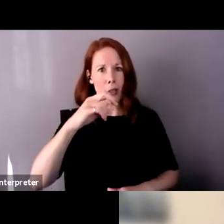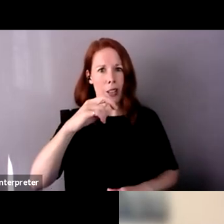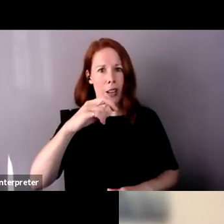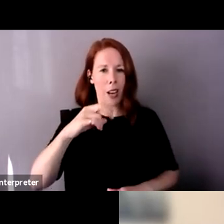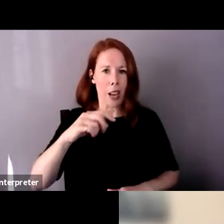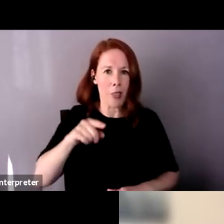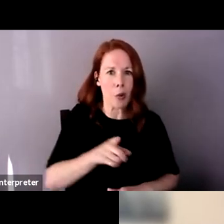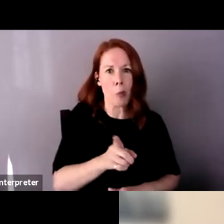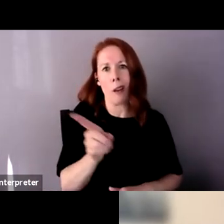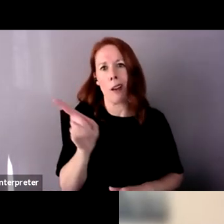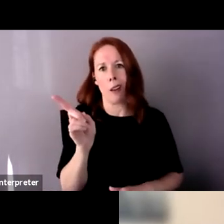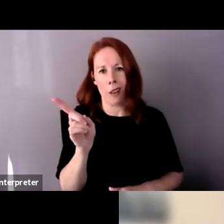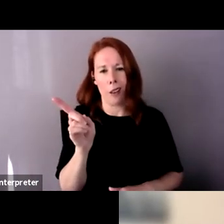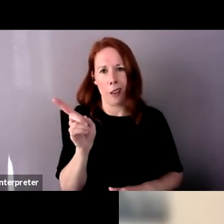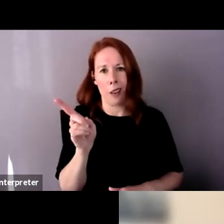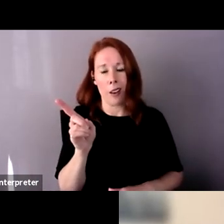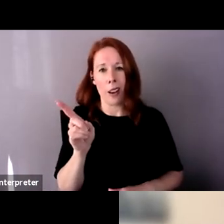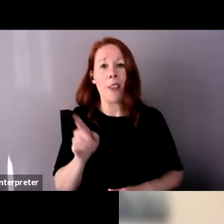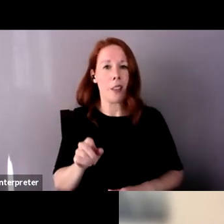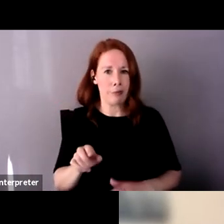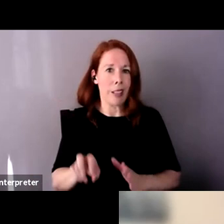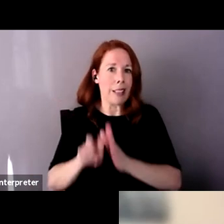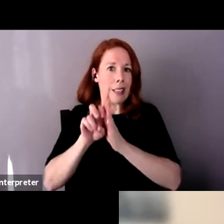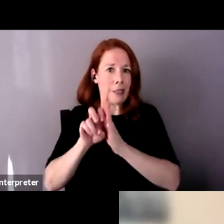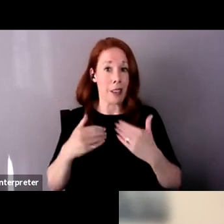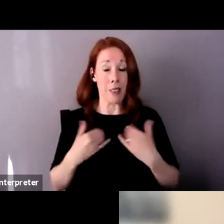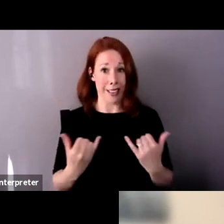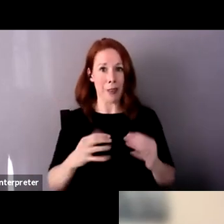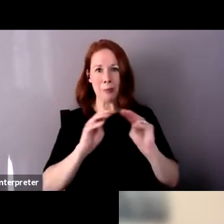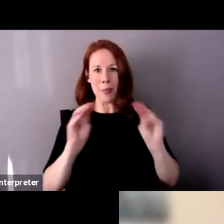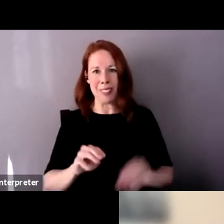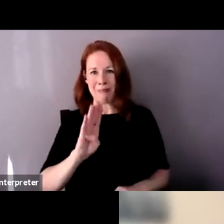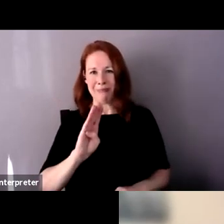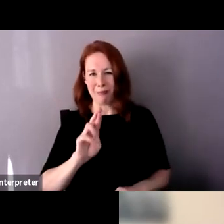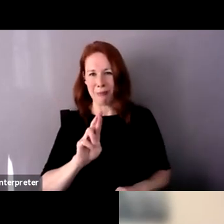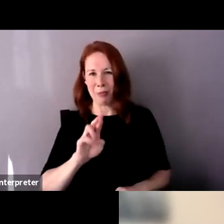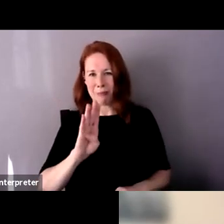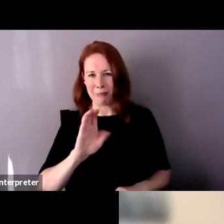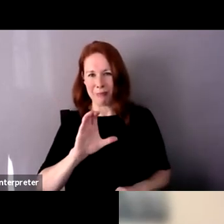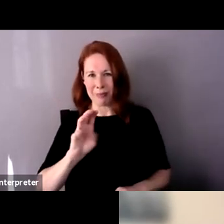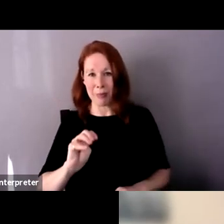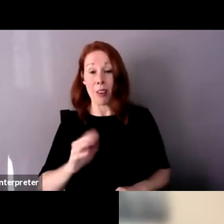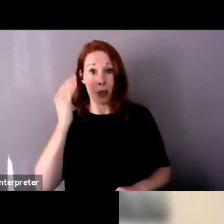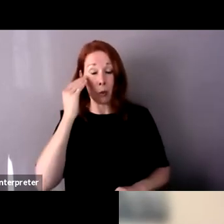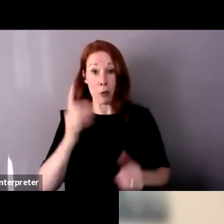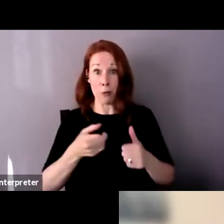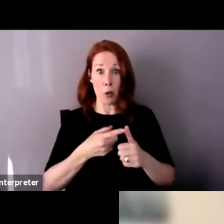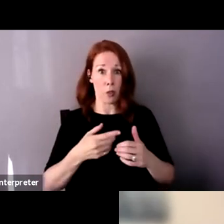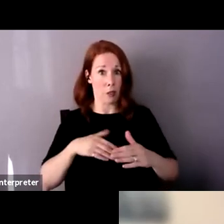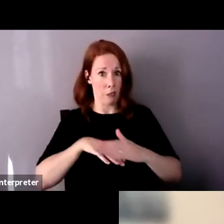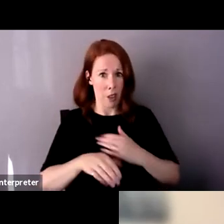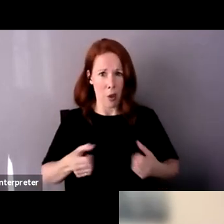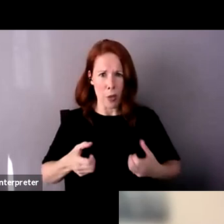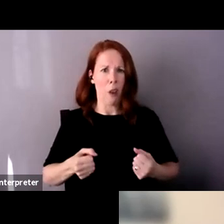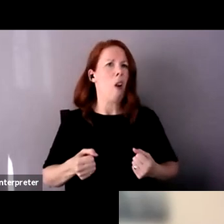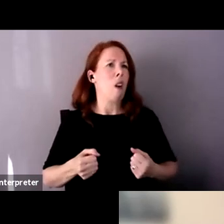around and go back and you're going to take that lift. You know, I now know my way around, but when you're first using a mobility aid and you suddenly go, oh, that's